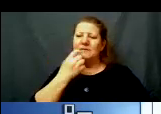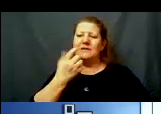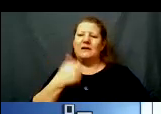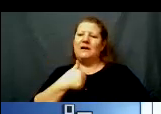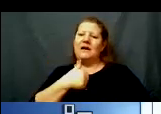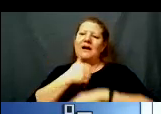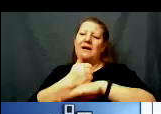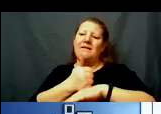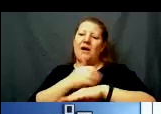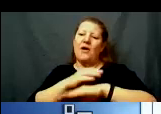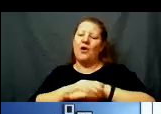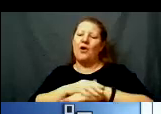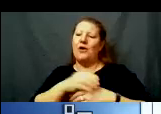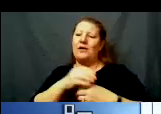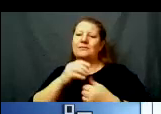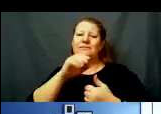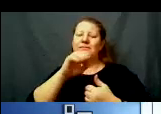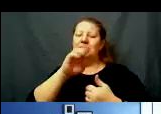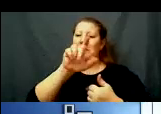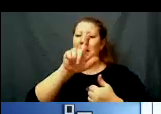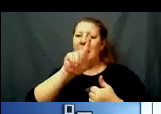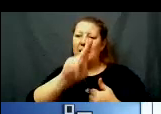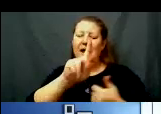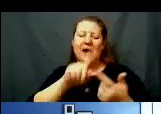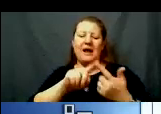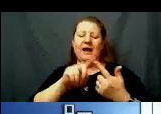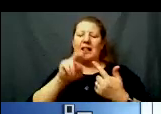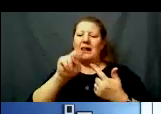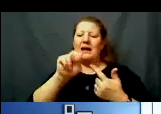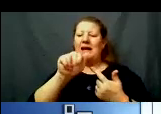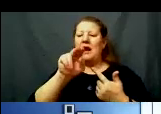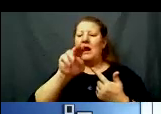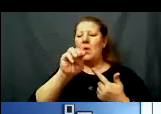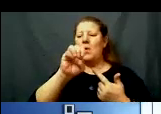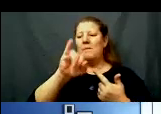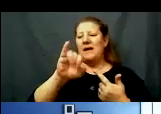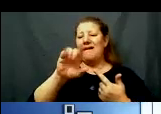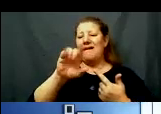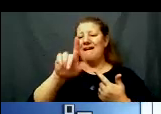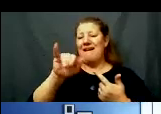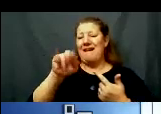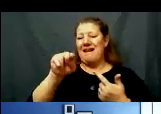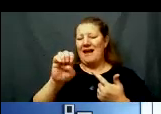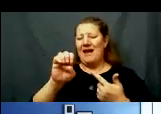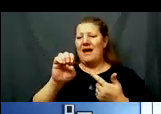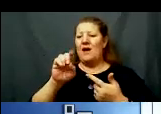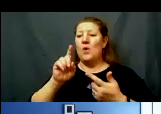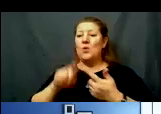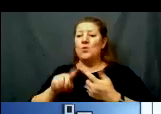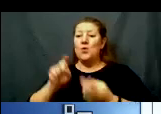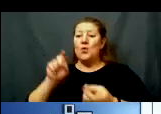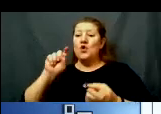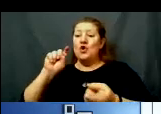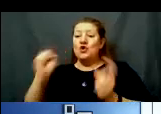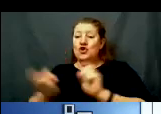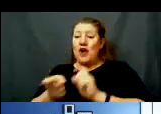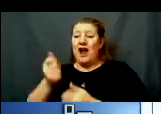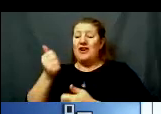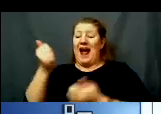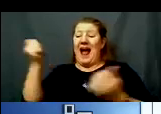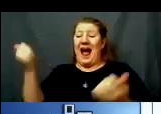journalist Naomi Klein, who, like many climate activists, have said, to change everything, we need everyone. We are